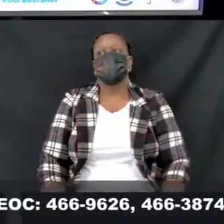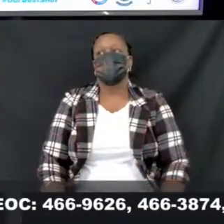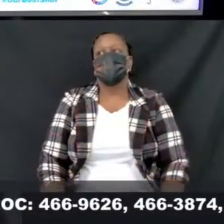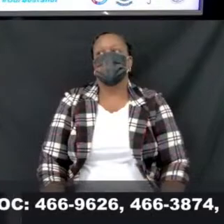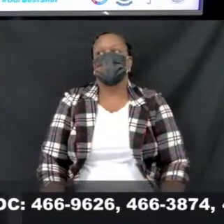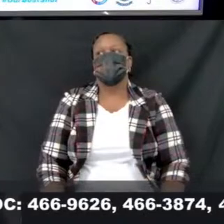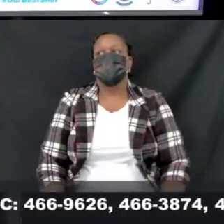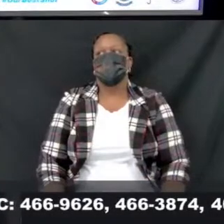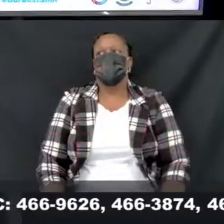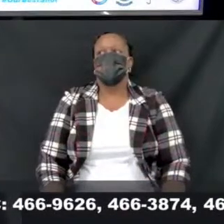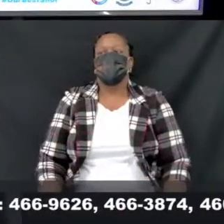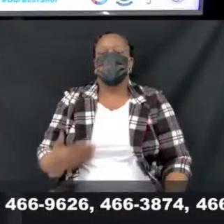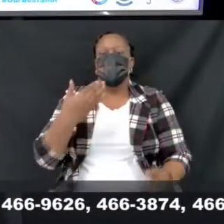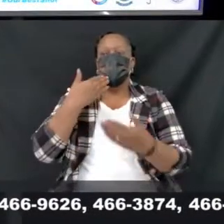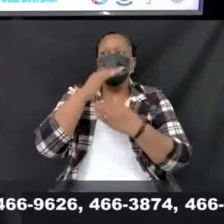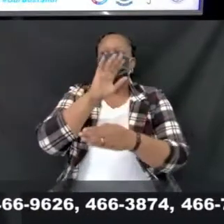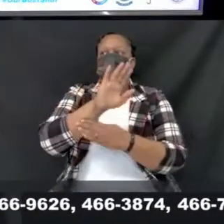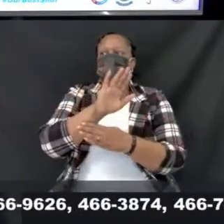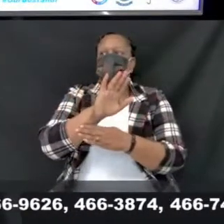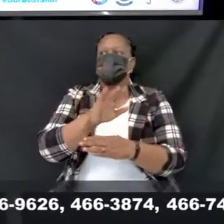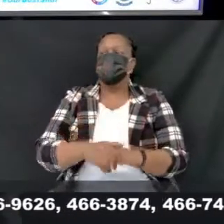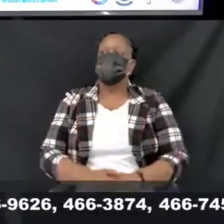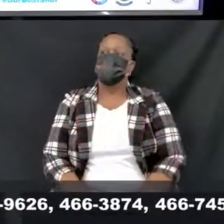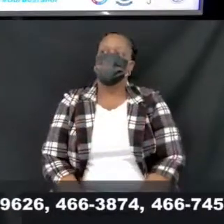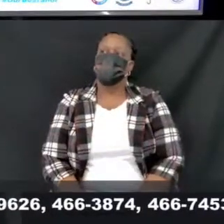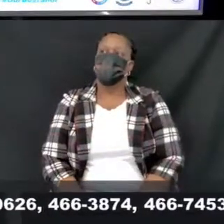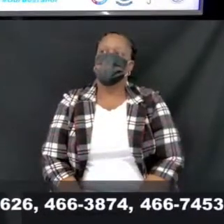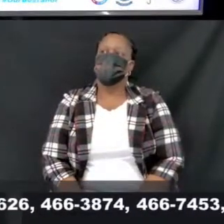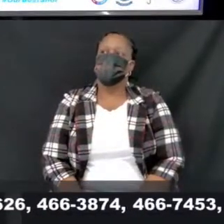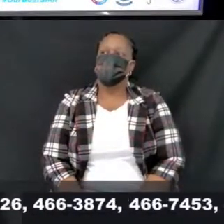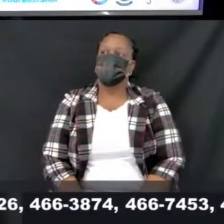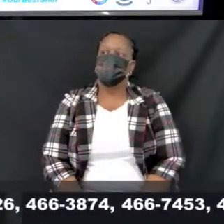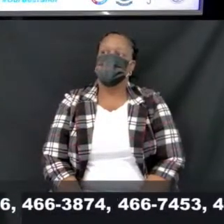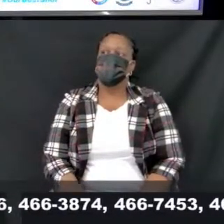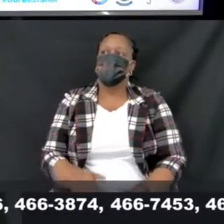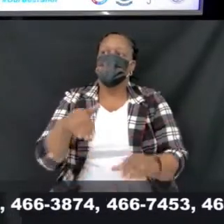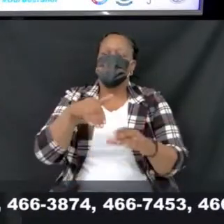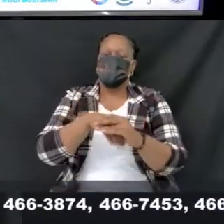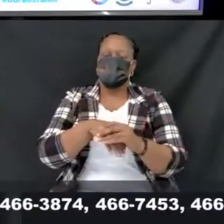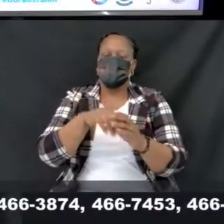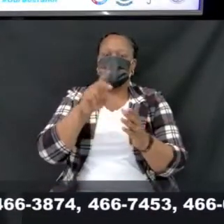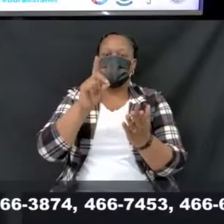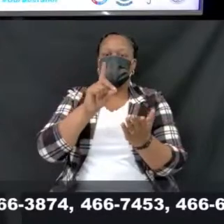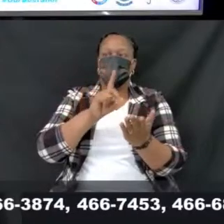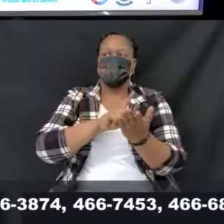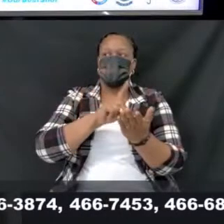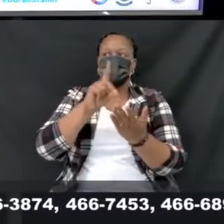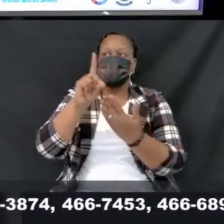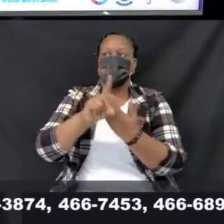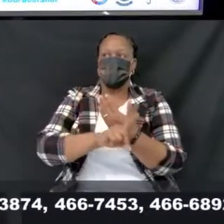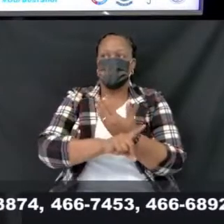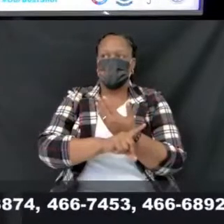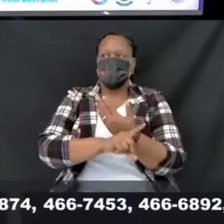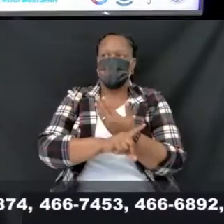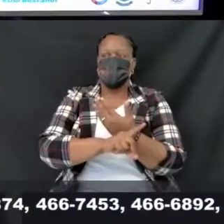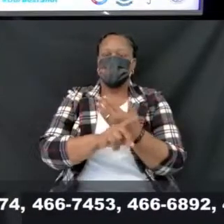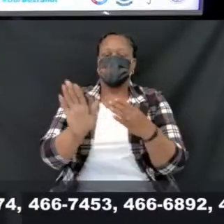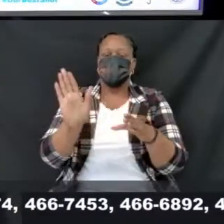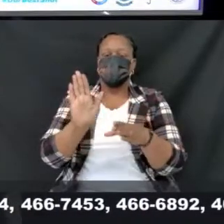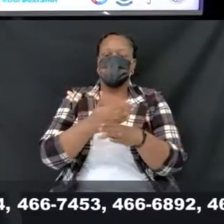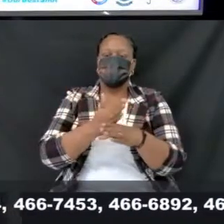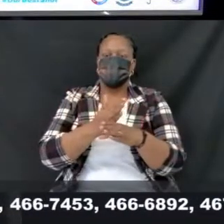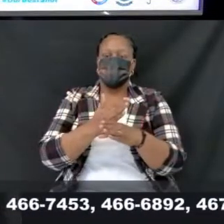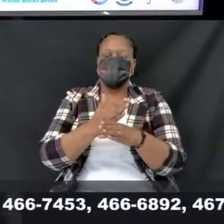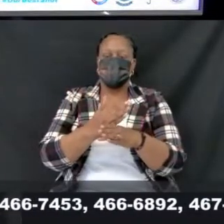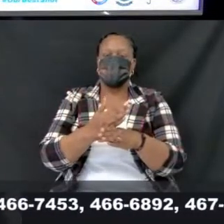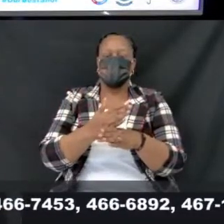Thank you, Lesroy. Good evening. In late December, we shared publicly our optimism in our